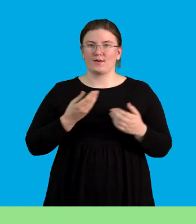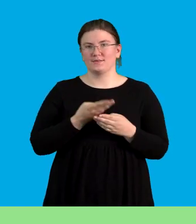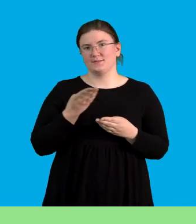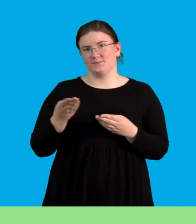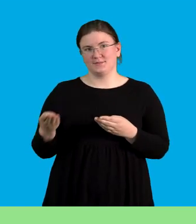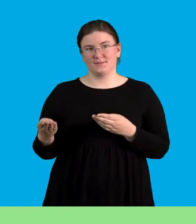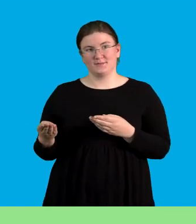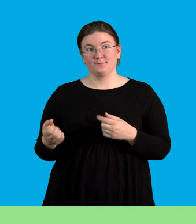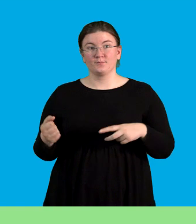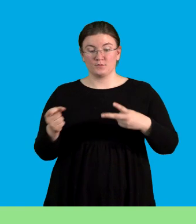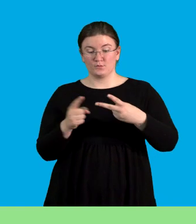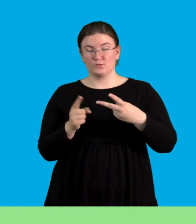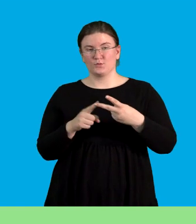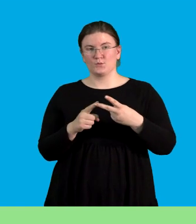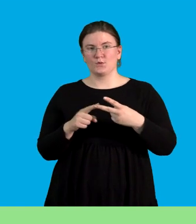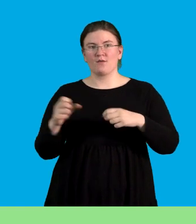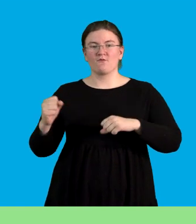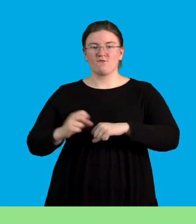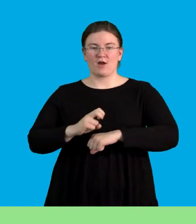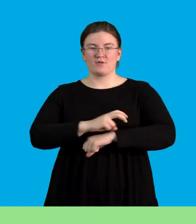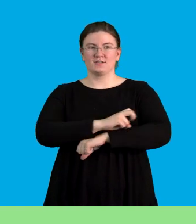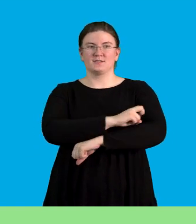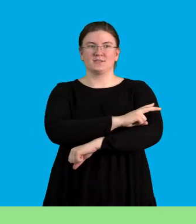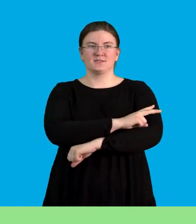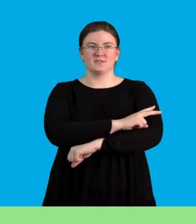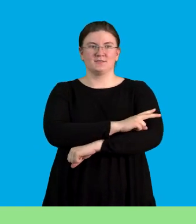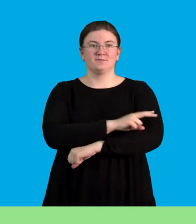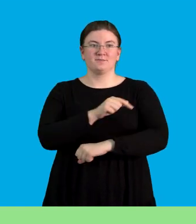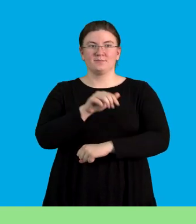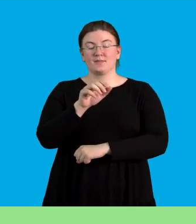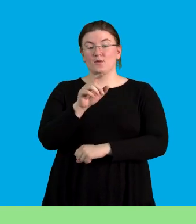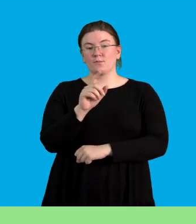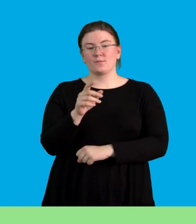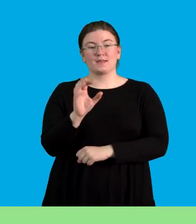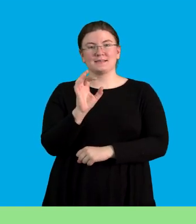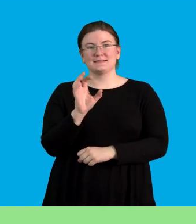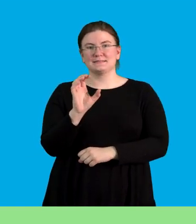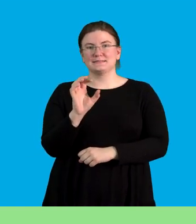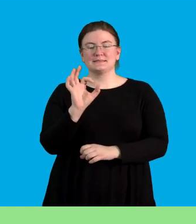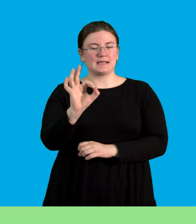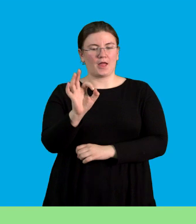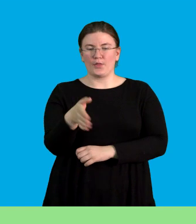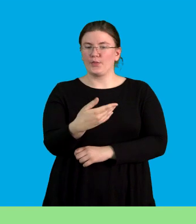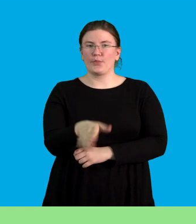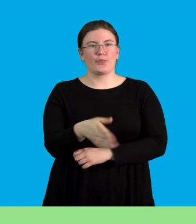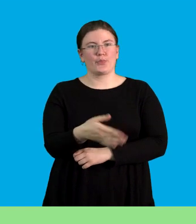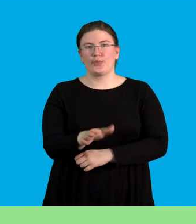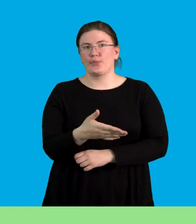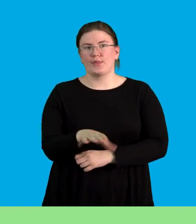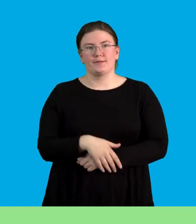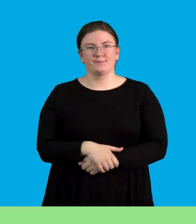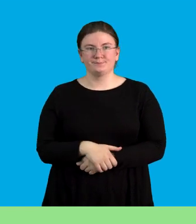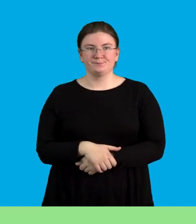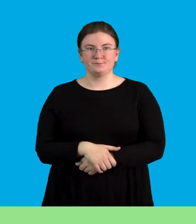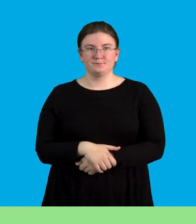Second, we have viruses, and viruses are acellular. They are without a cell